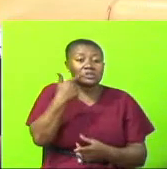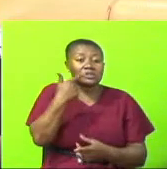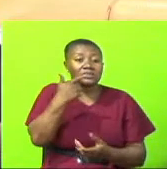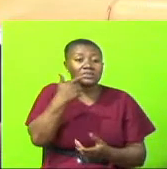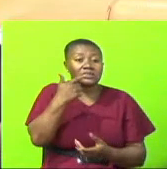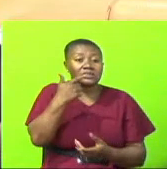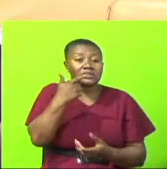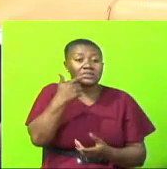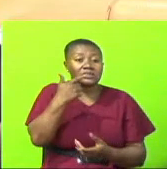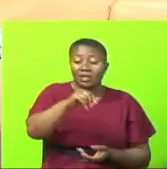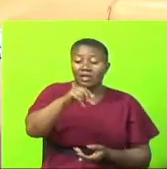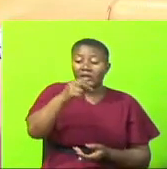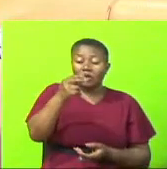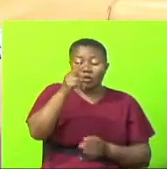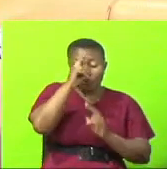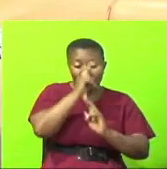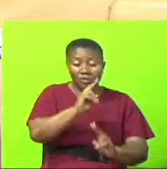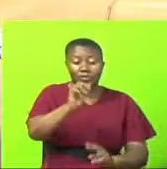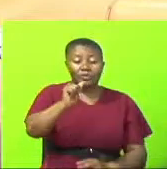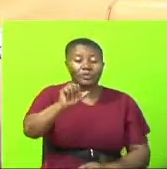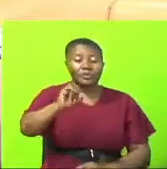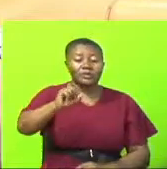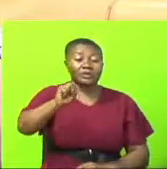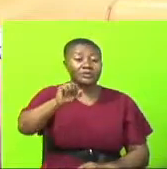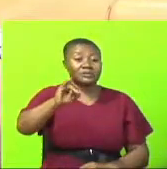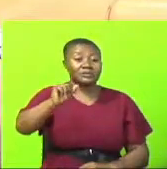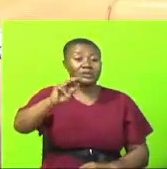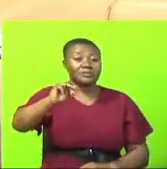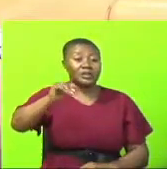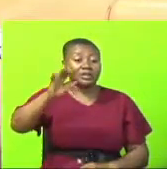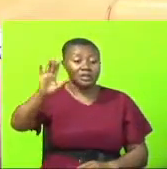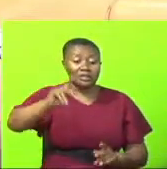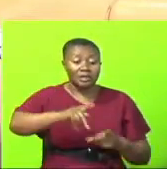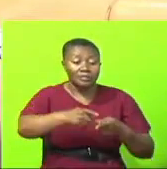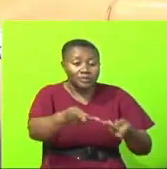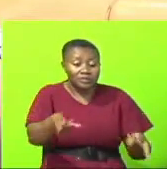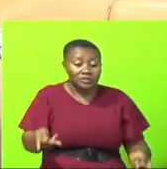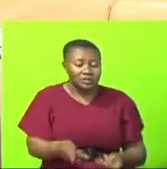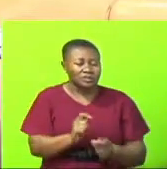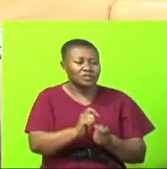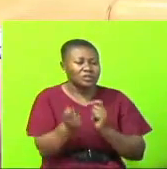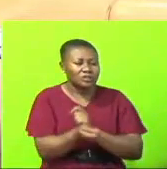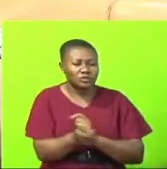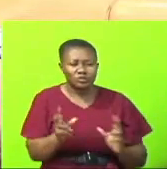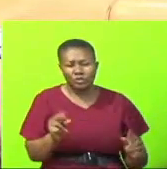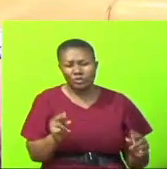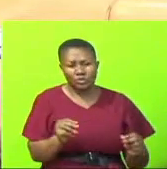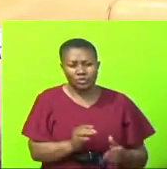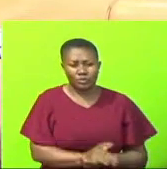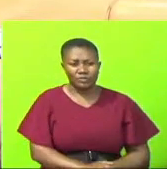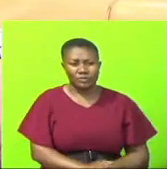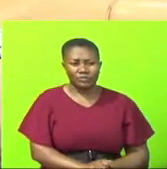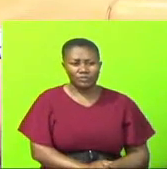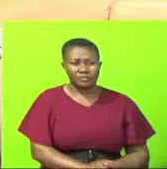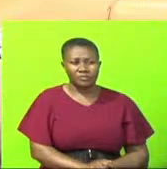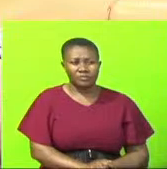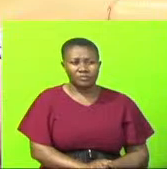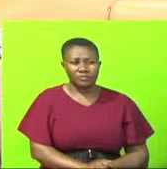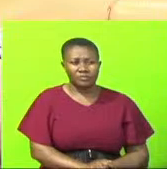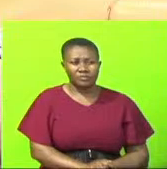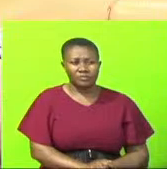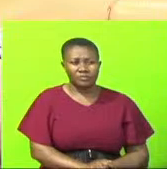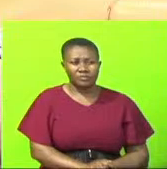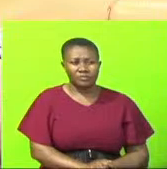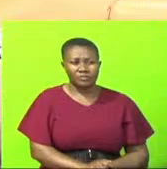has changed. Mr. Speaker, these are matters of deep interpretation. These are